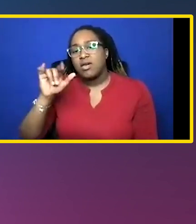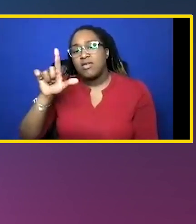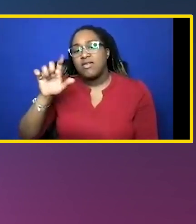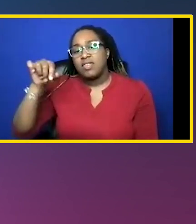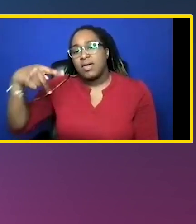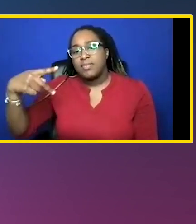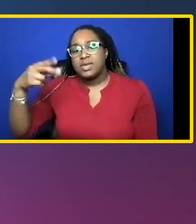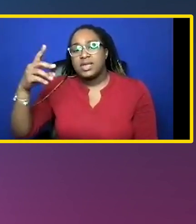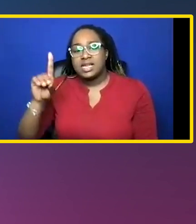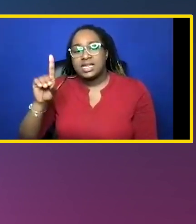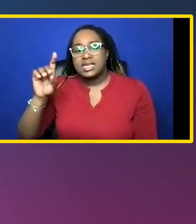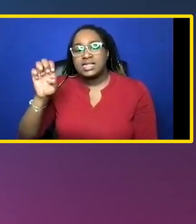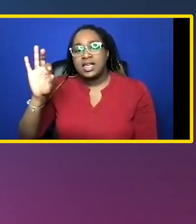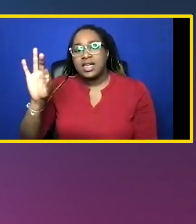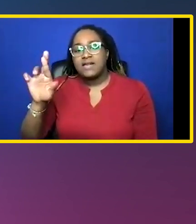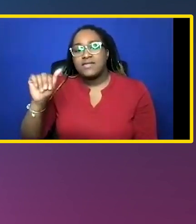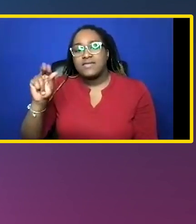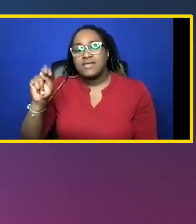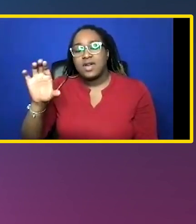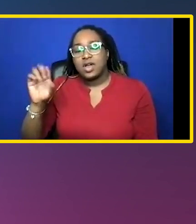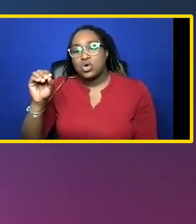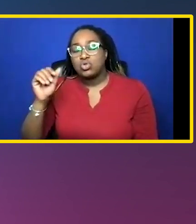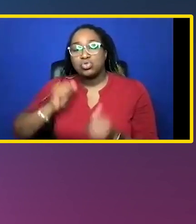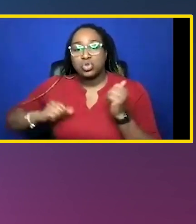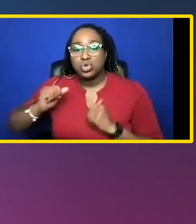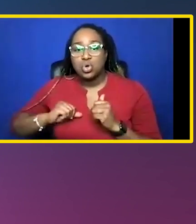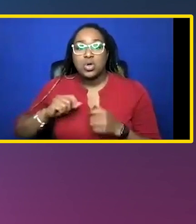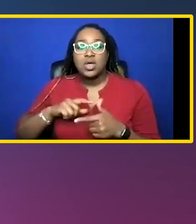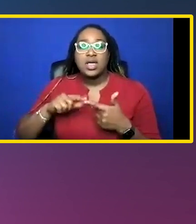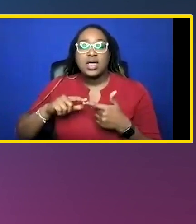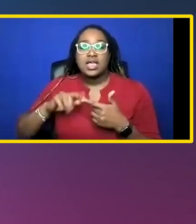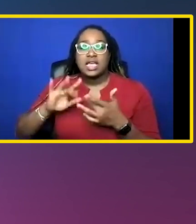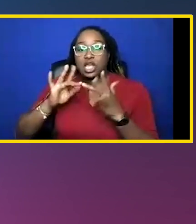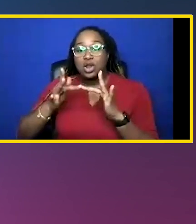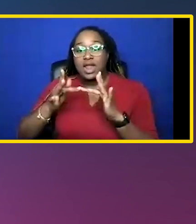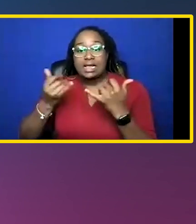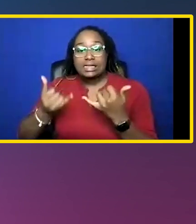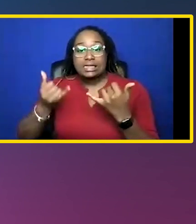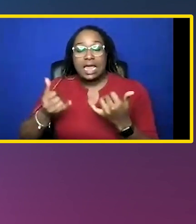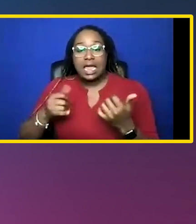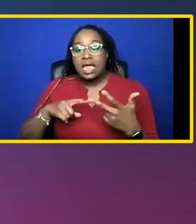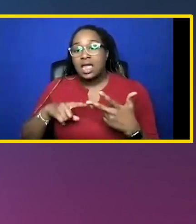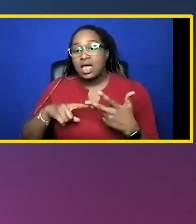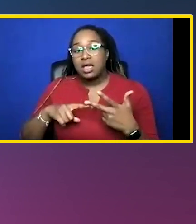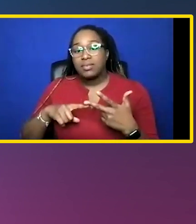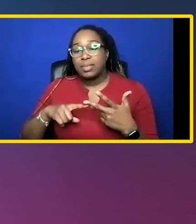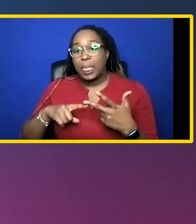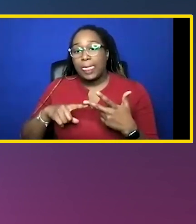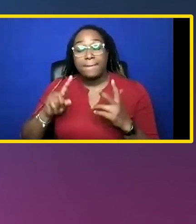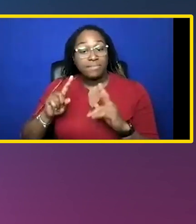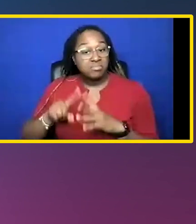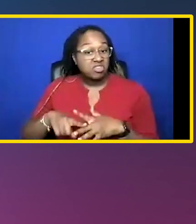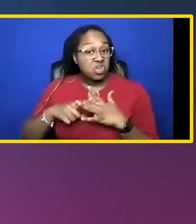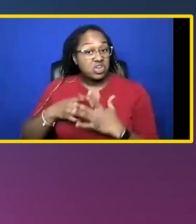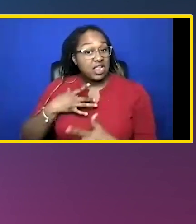show. Then I also watch Internet Today on there. Then I know that I've clearly started to